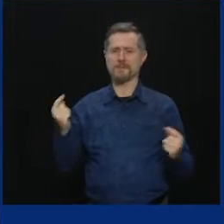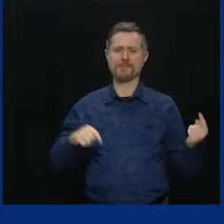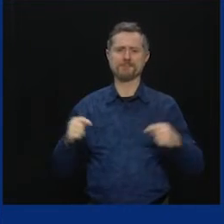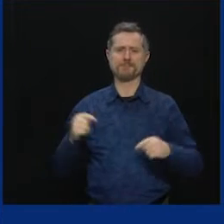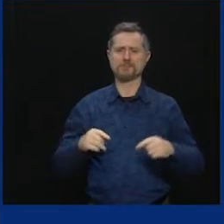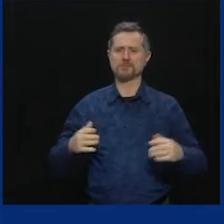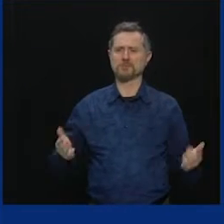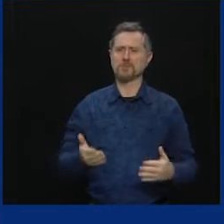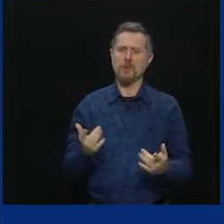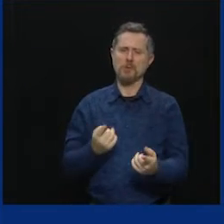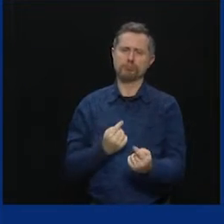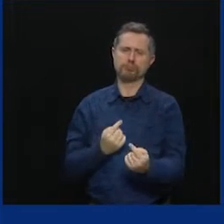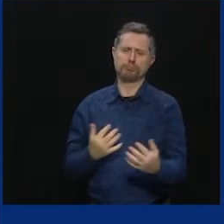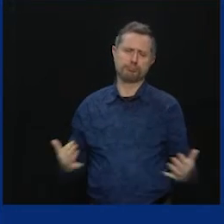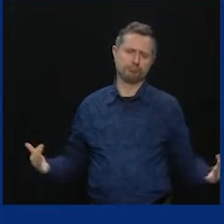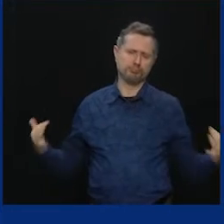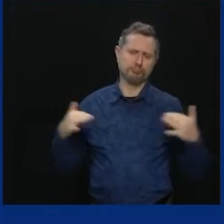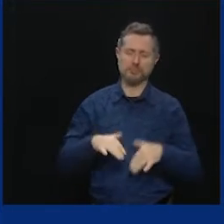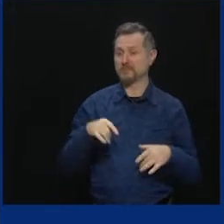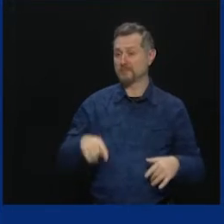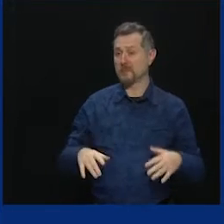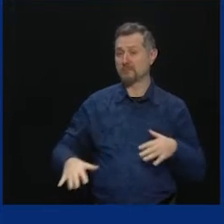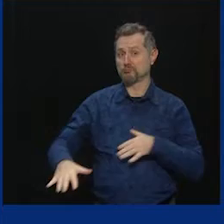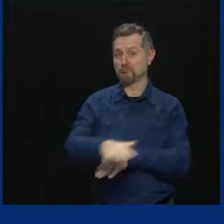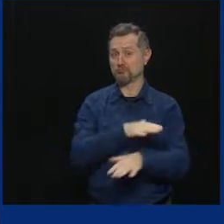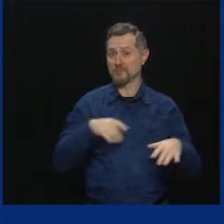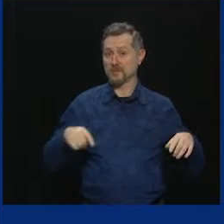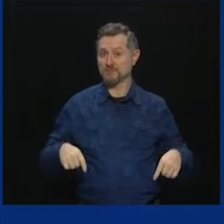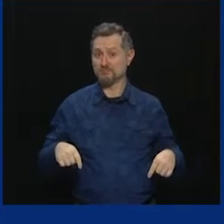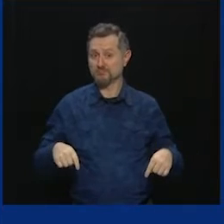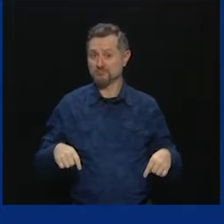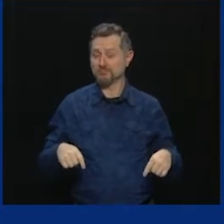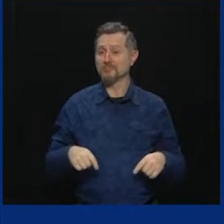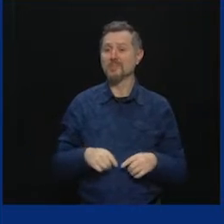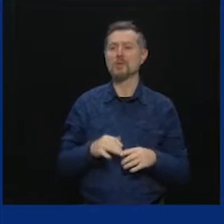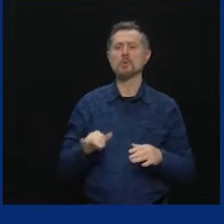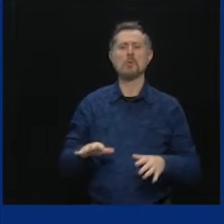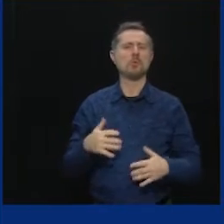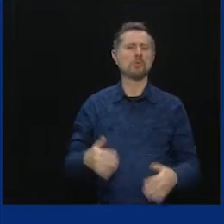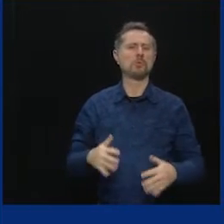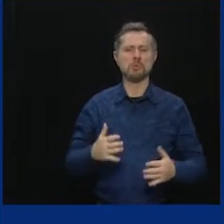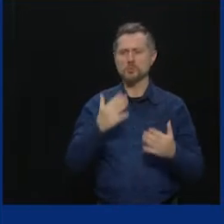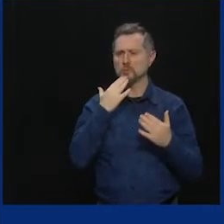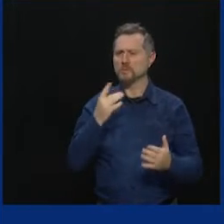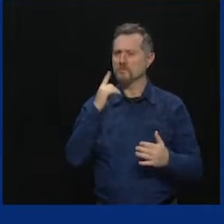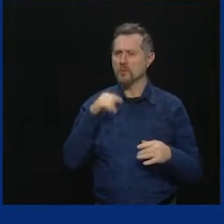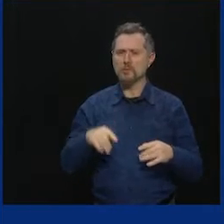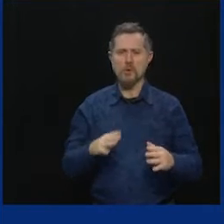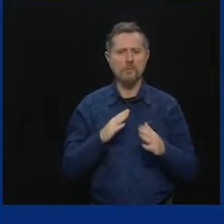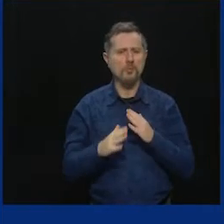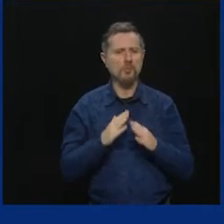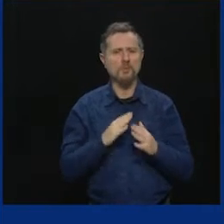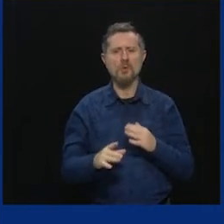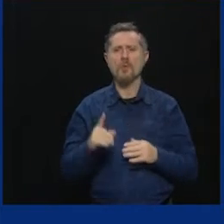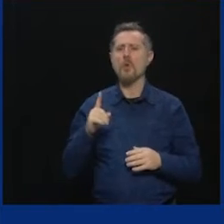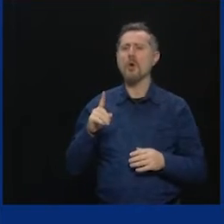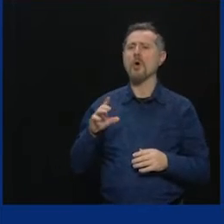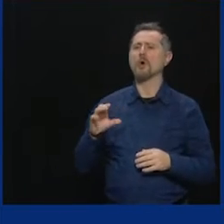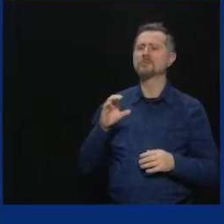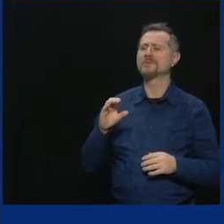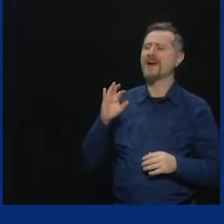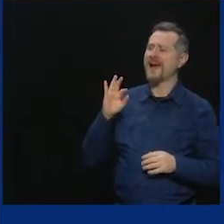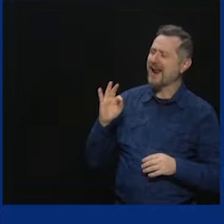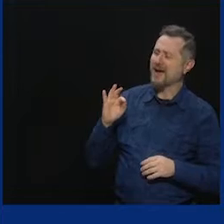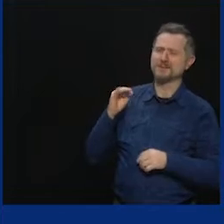been here and doing good things for our community for 109 years.